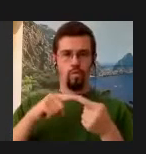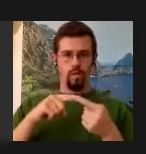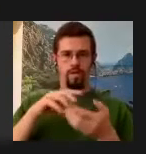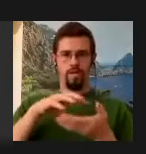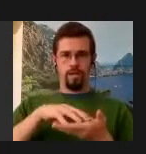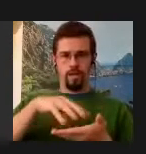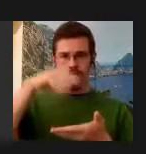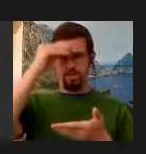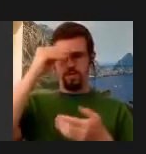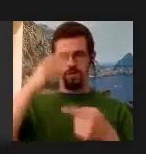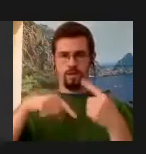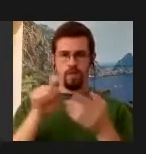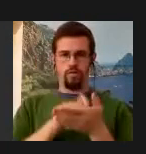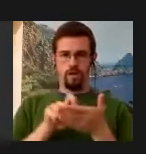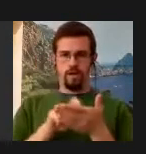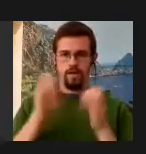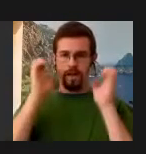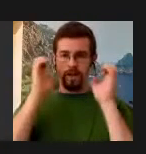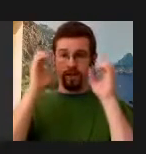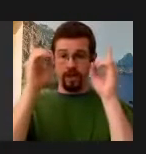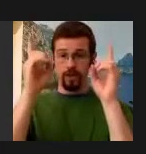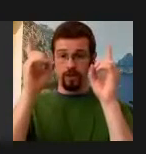their education.